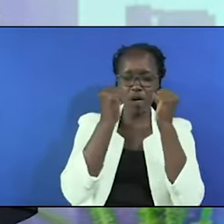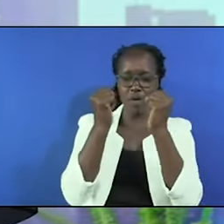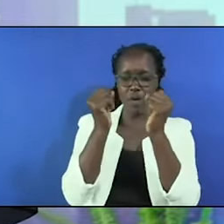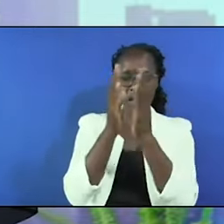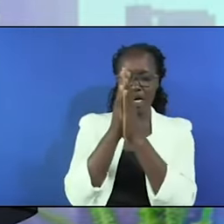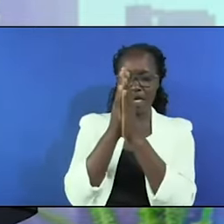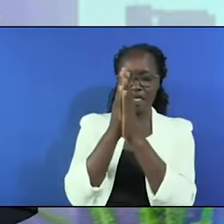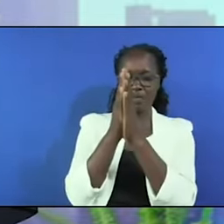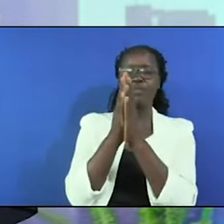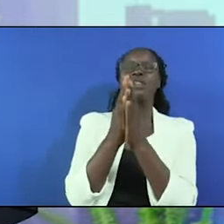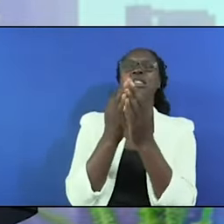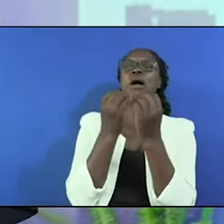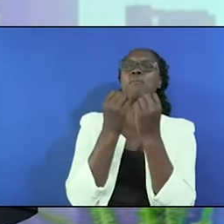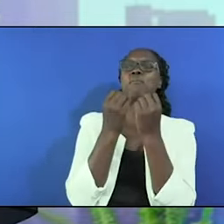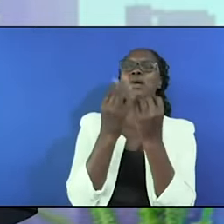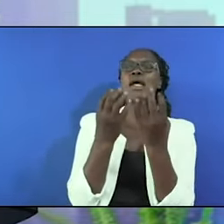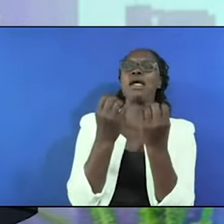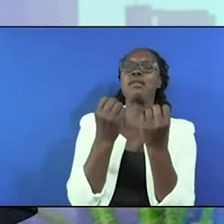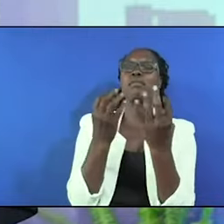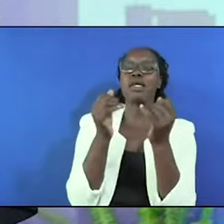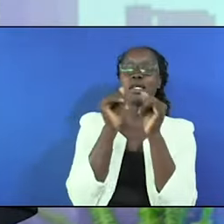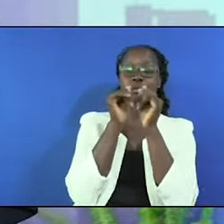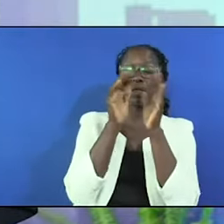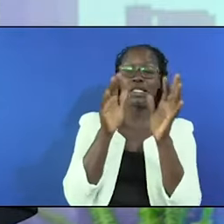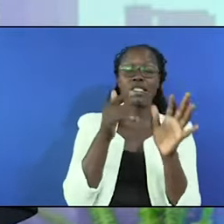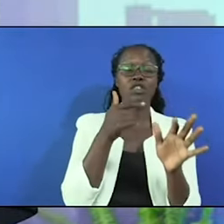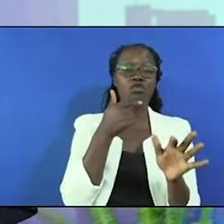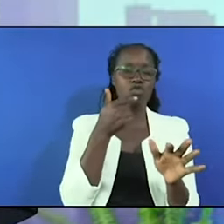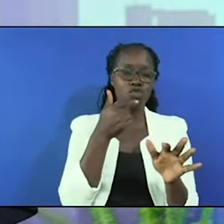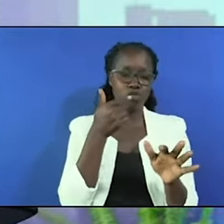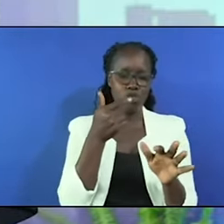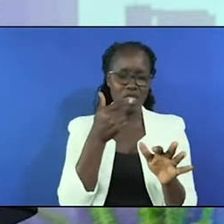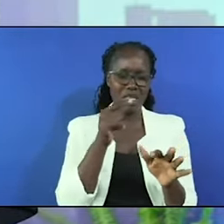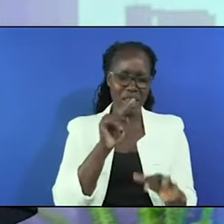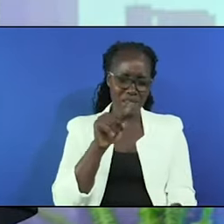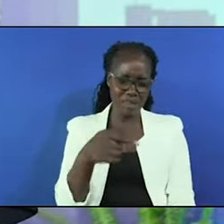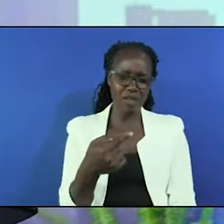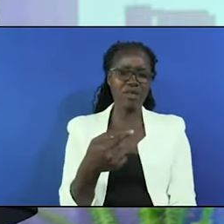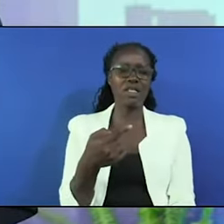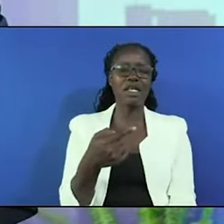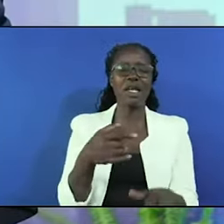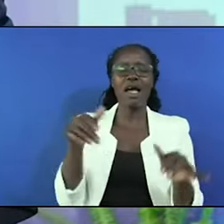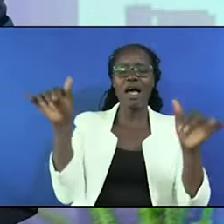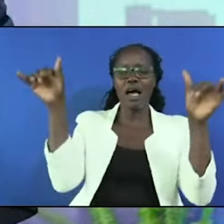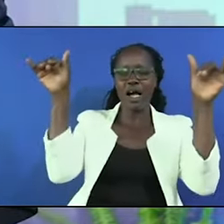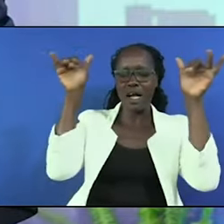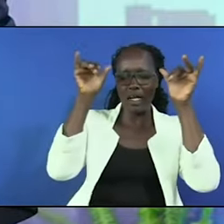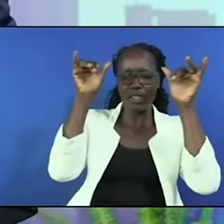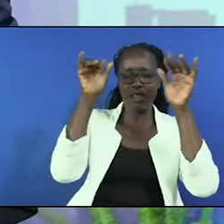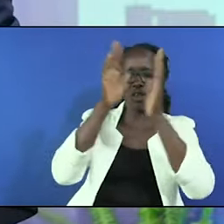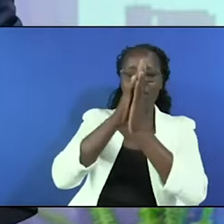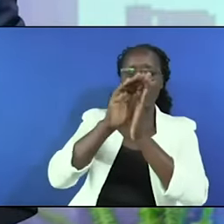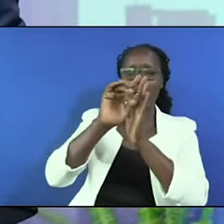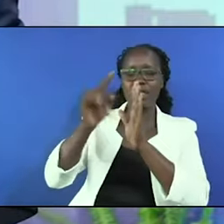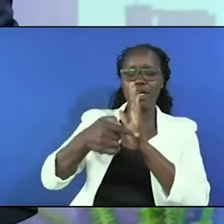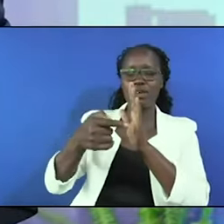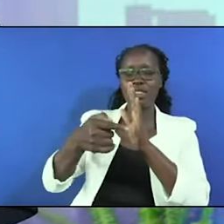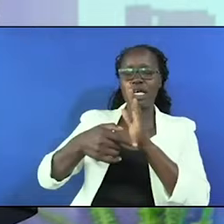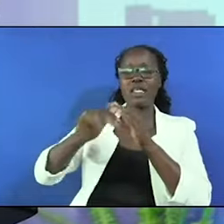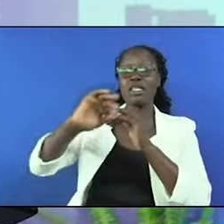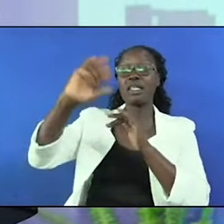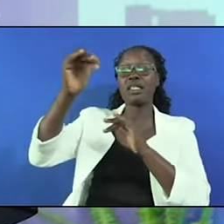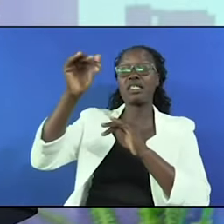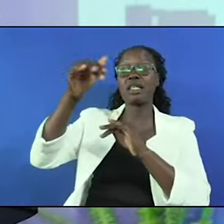and your manifold blessings, Lord, you say, 1,000 cattle upon 1,000 hills